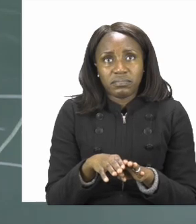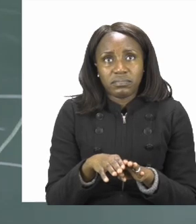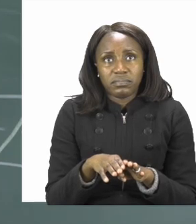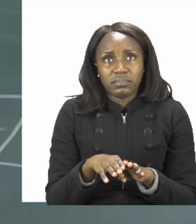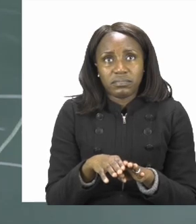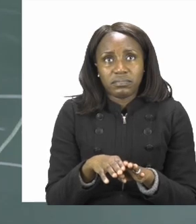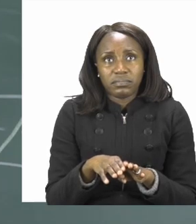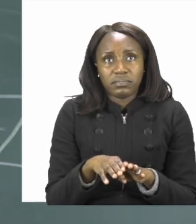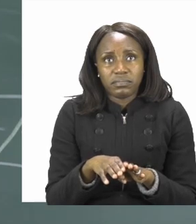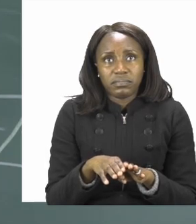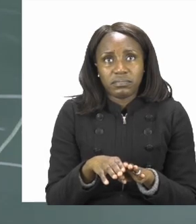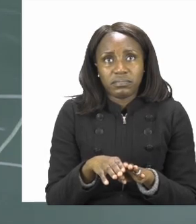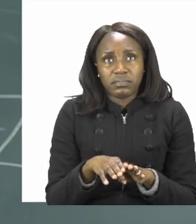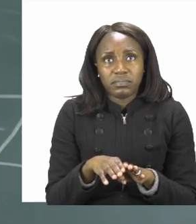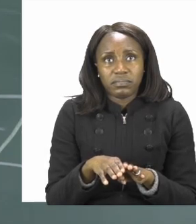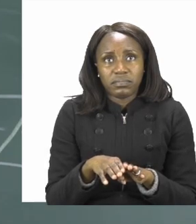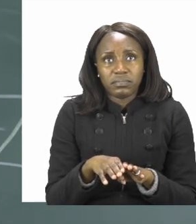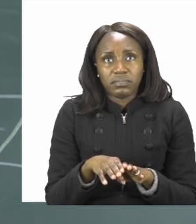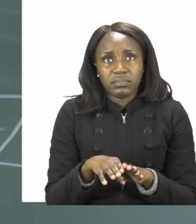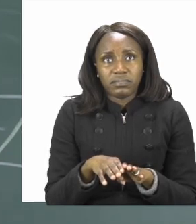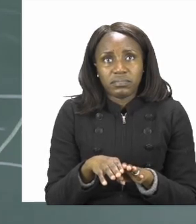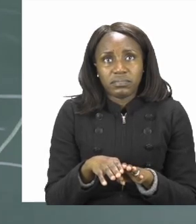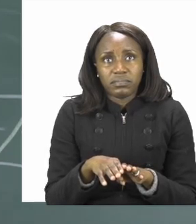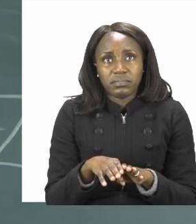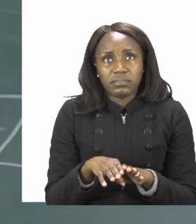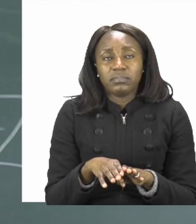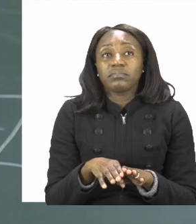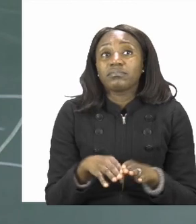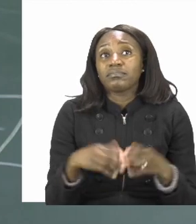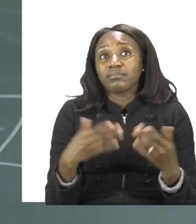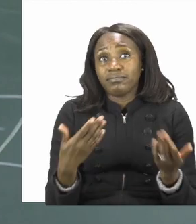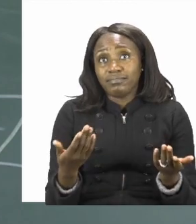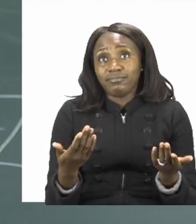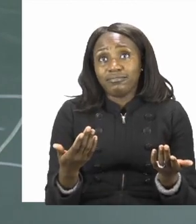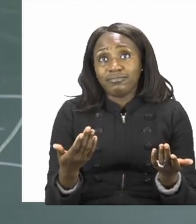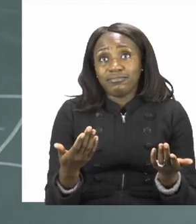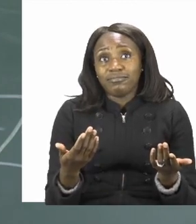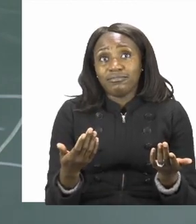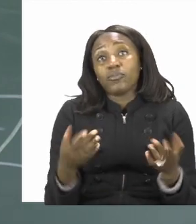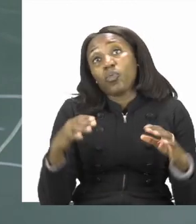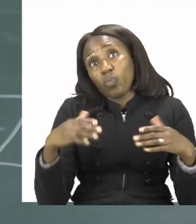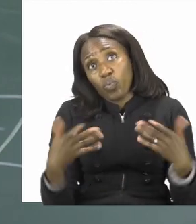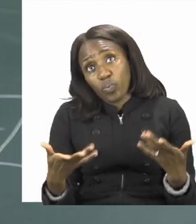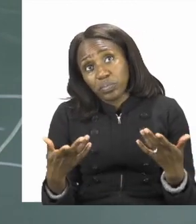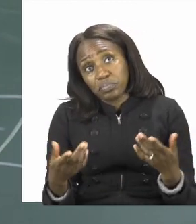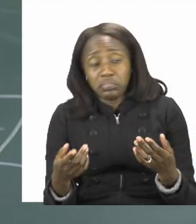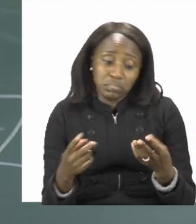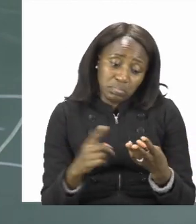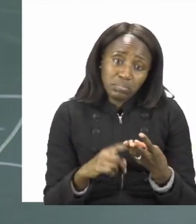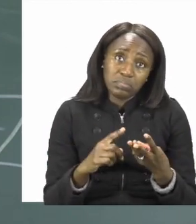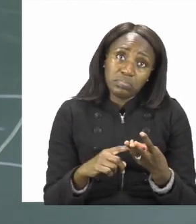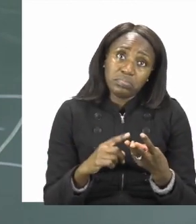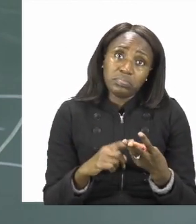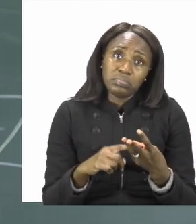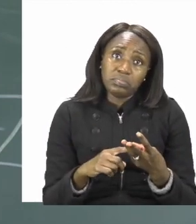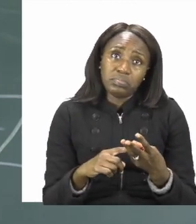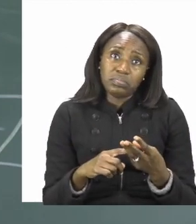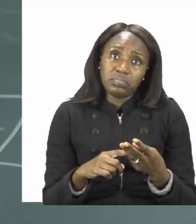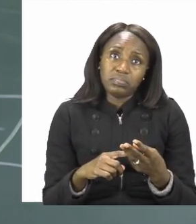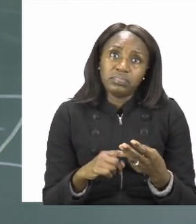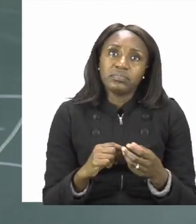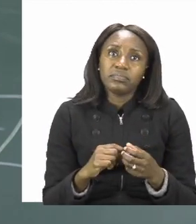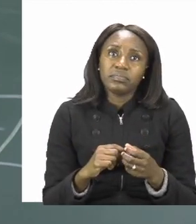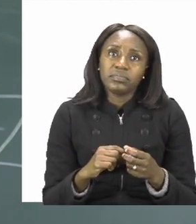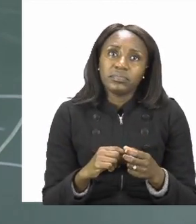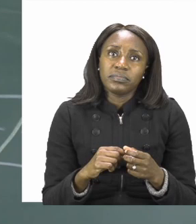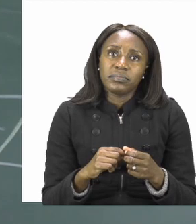each time when you come round. This is the wave. Or you can do the loop-de-loop, which goes